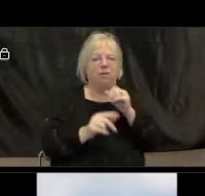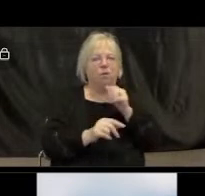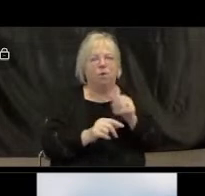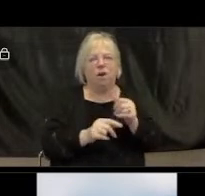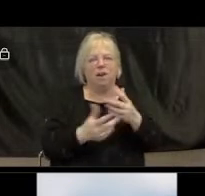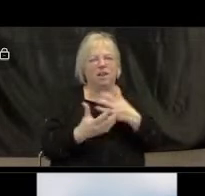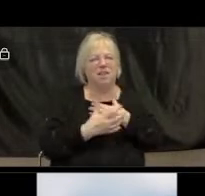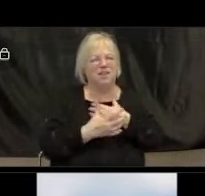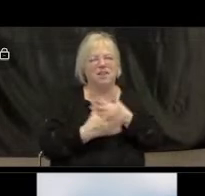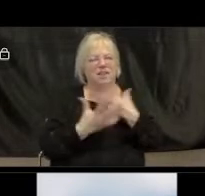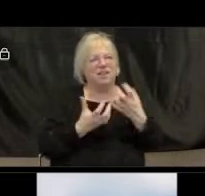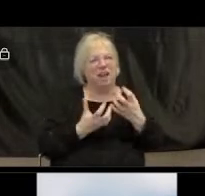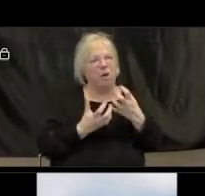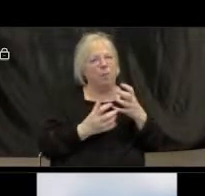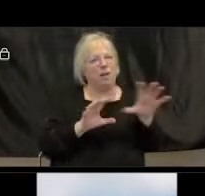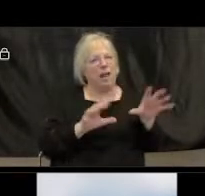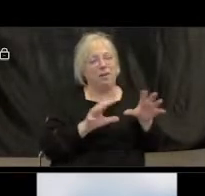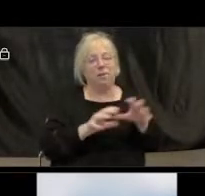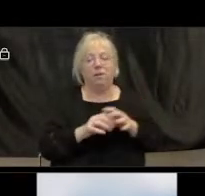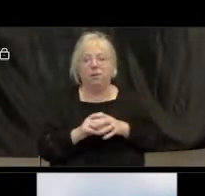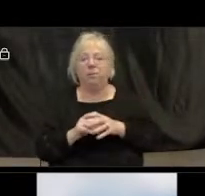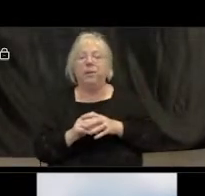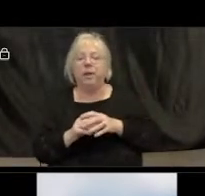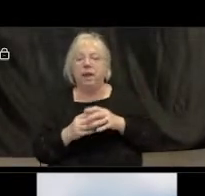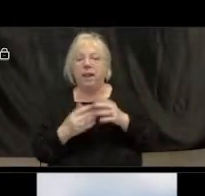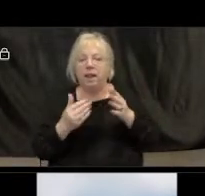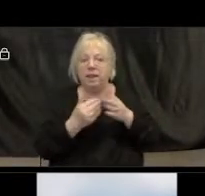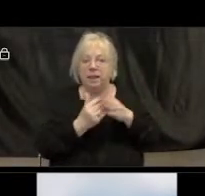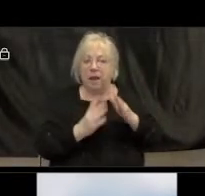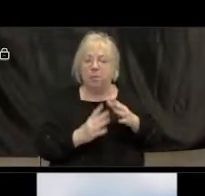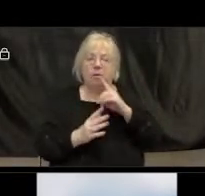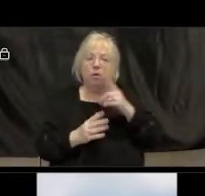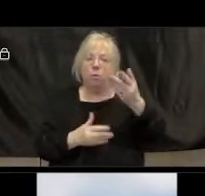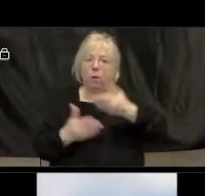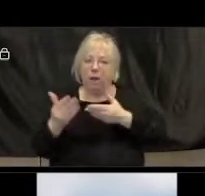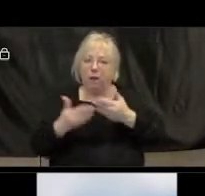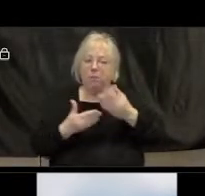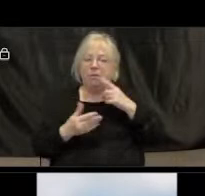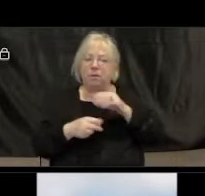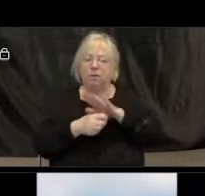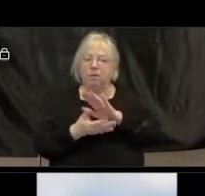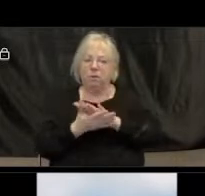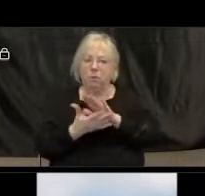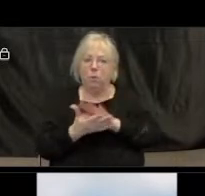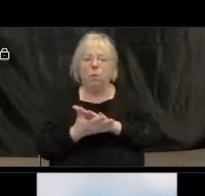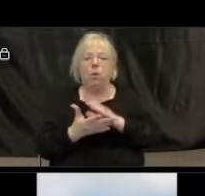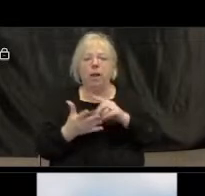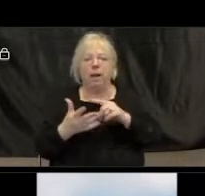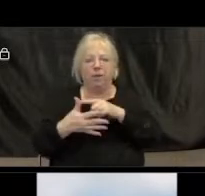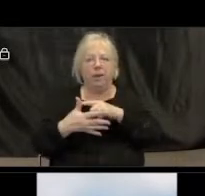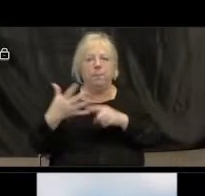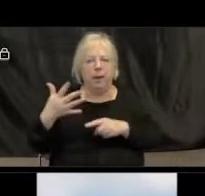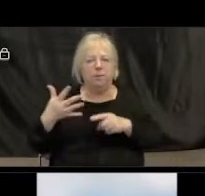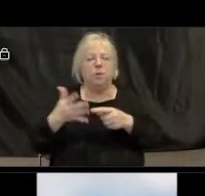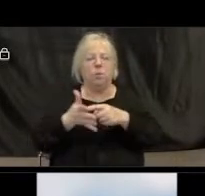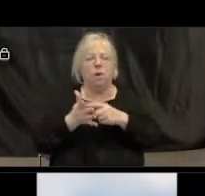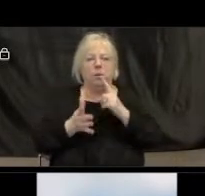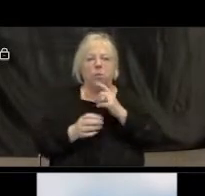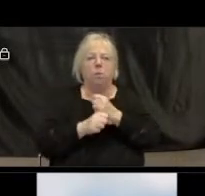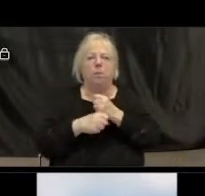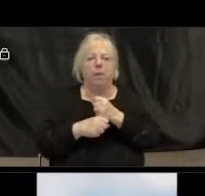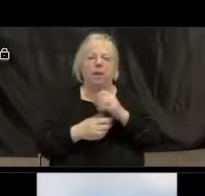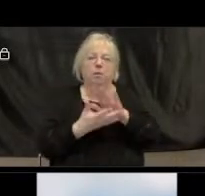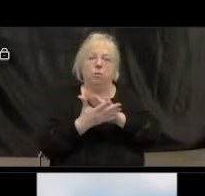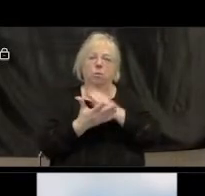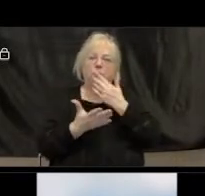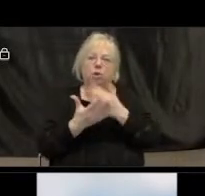Ranch residents and Gene Pfeiffer intend to be welcoming and supportive neighbors to the school, and the above will make the school a good neighbor to us.